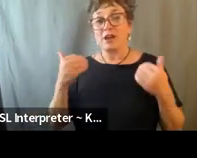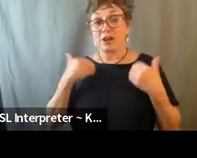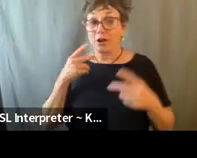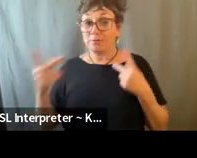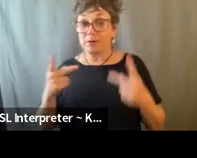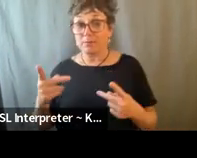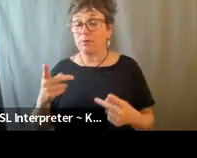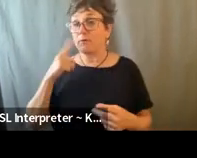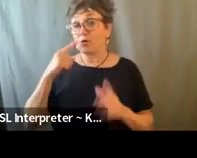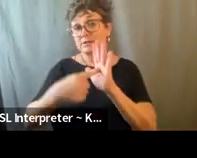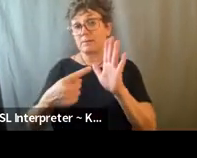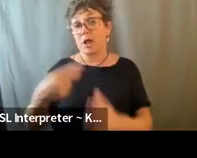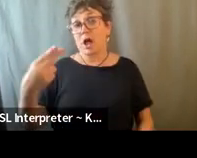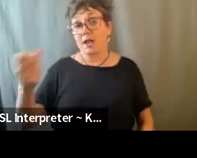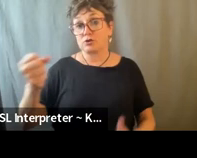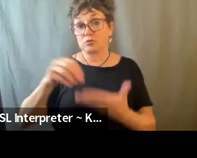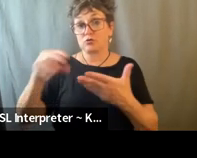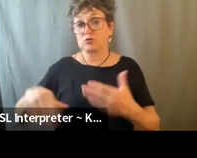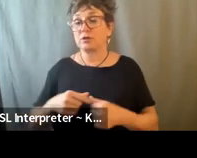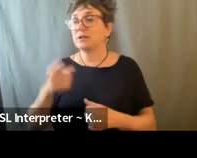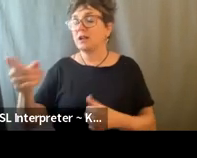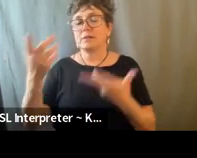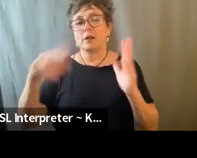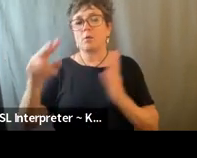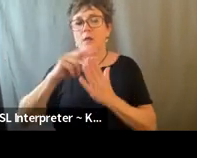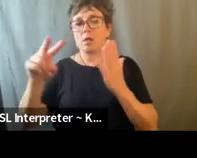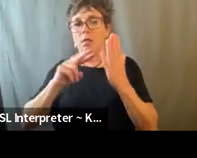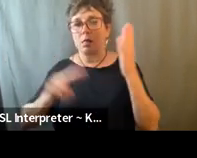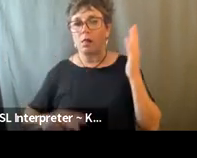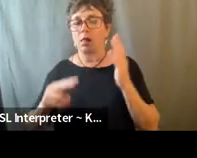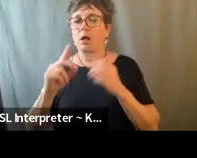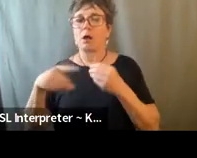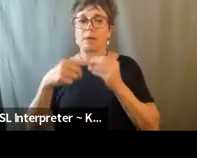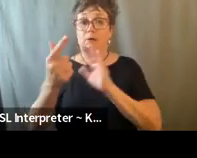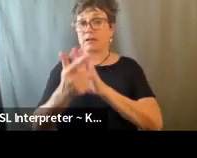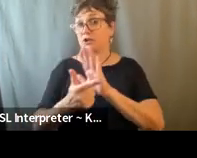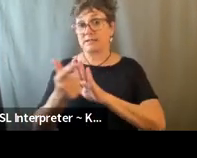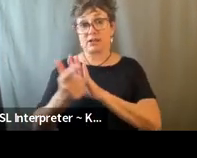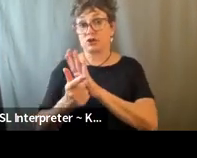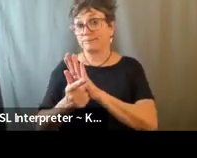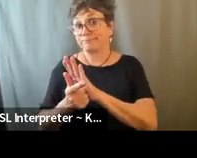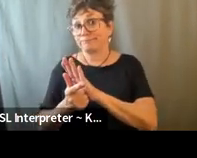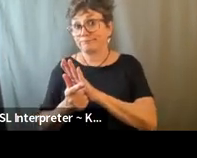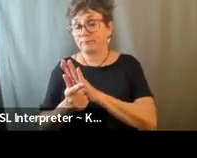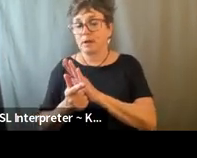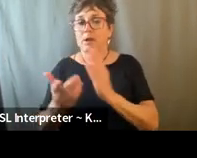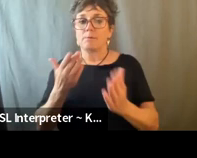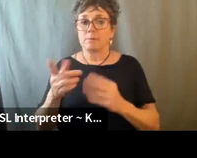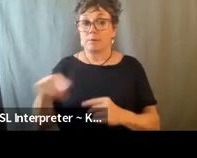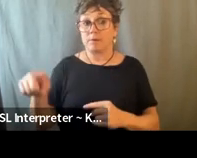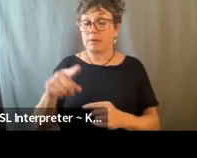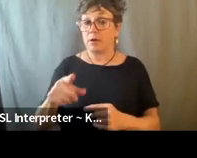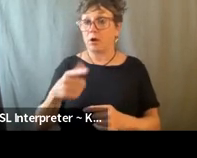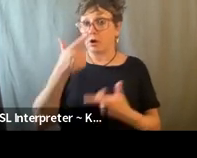example, they're not going to be interested in reading about legislation necessarily. But they could be really interested in